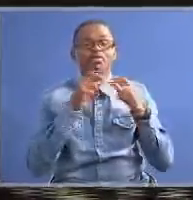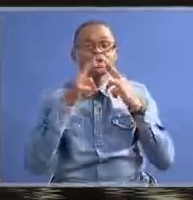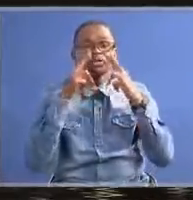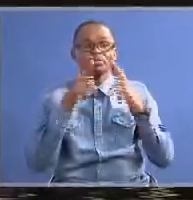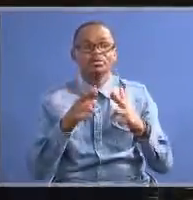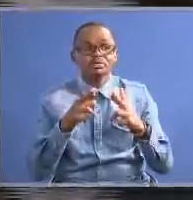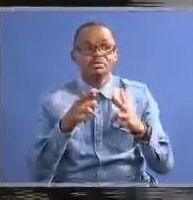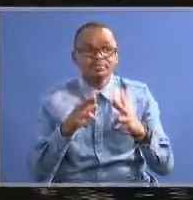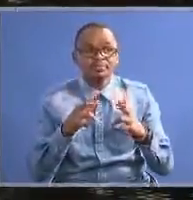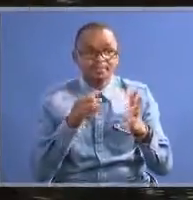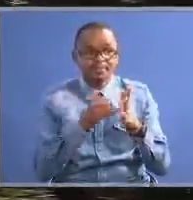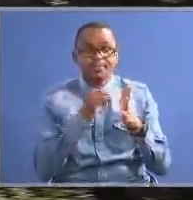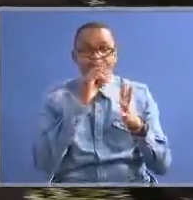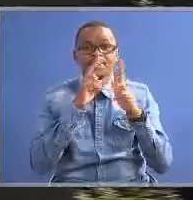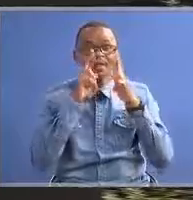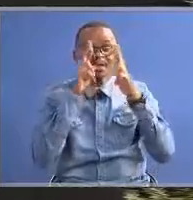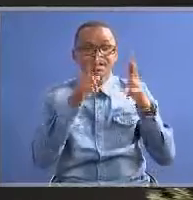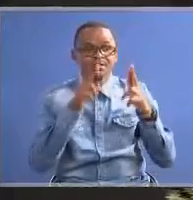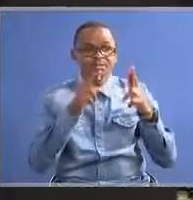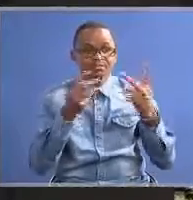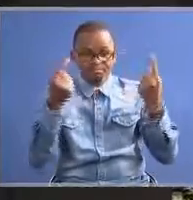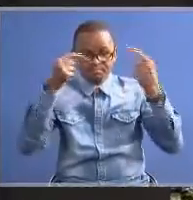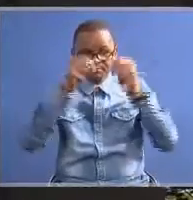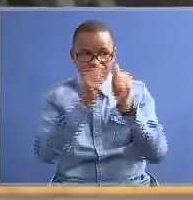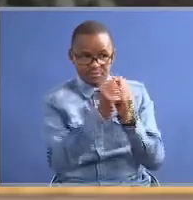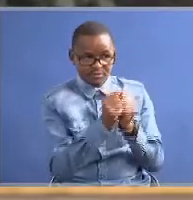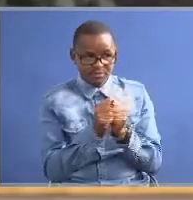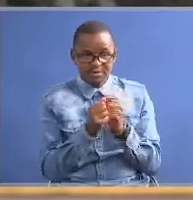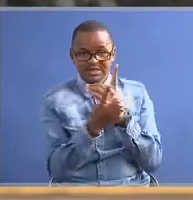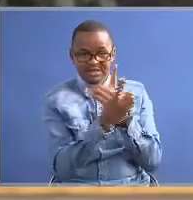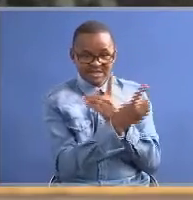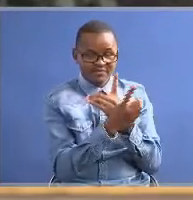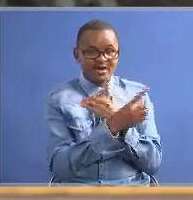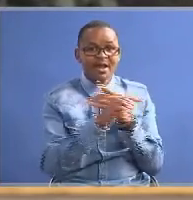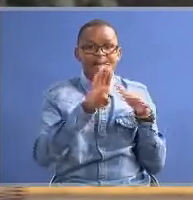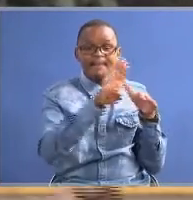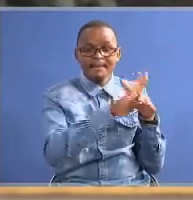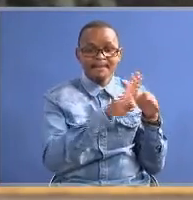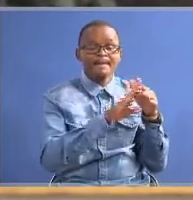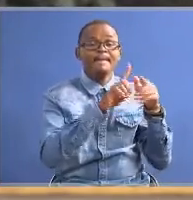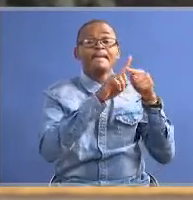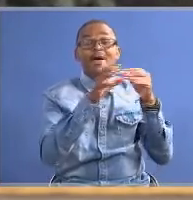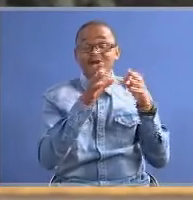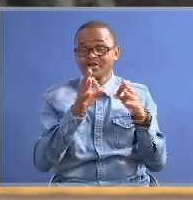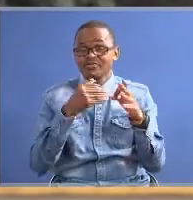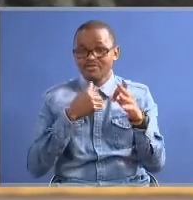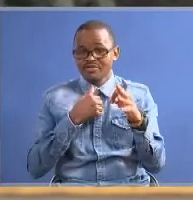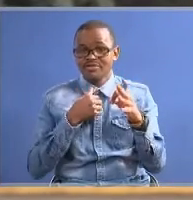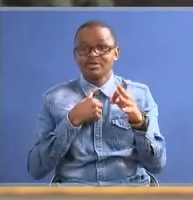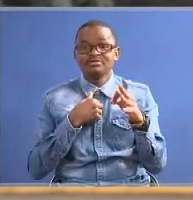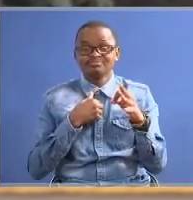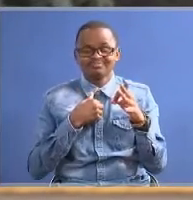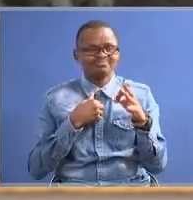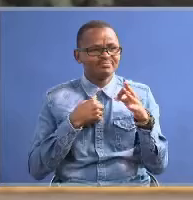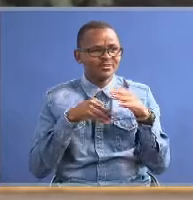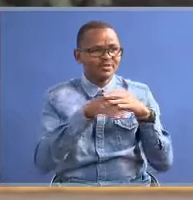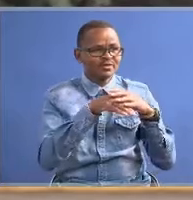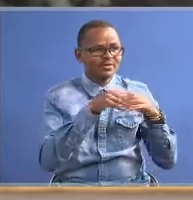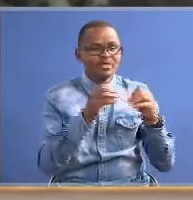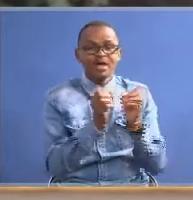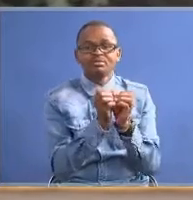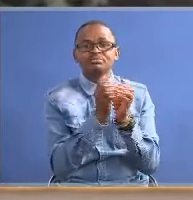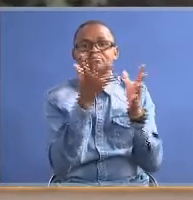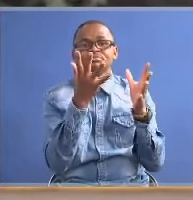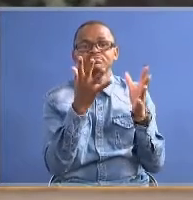report. It is a report that has brought together different members of the political class, but if they'll still remain solid after the